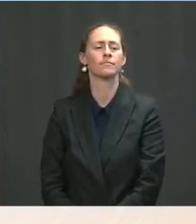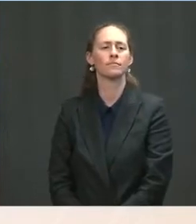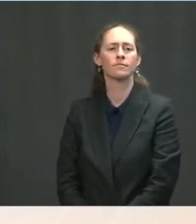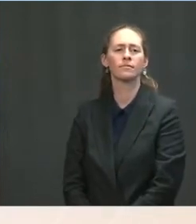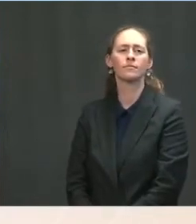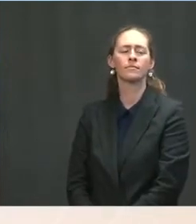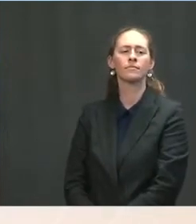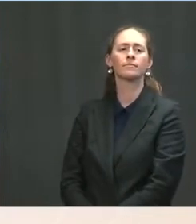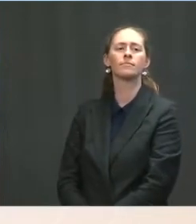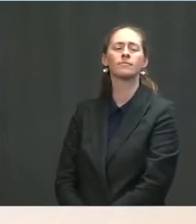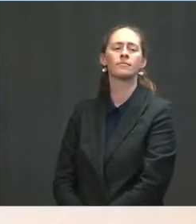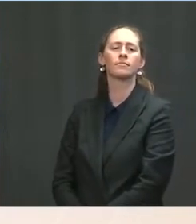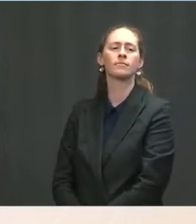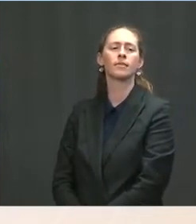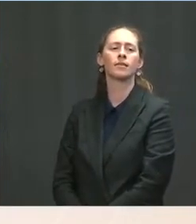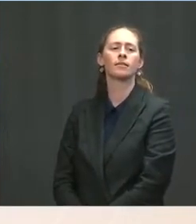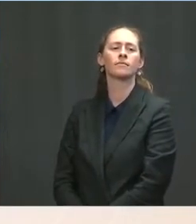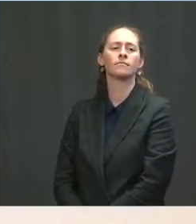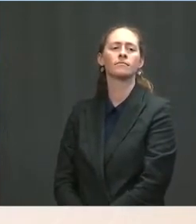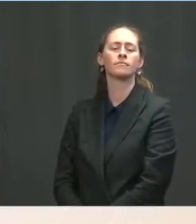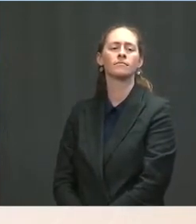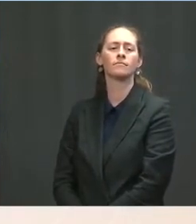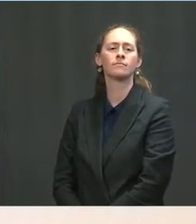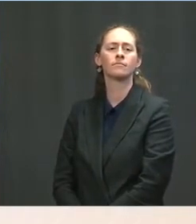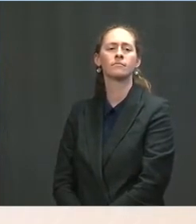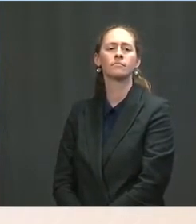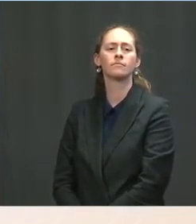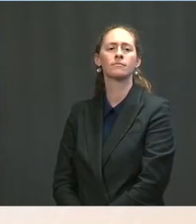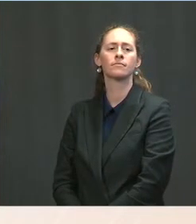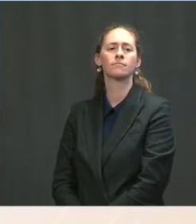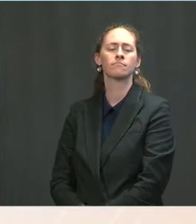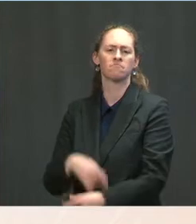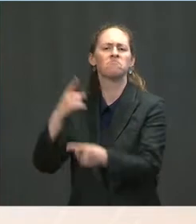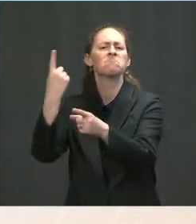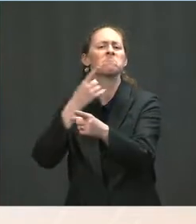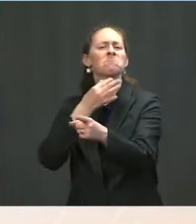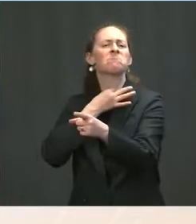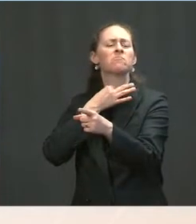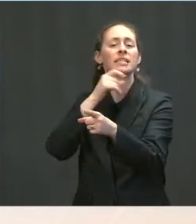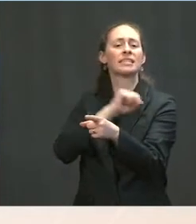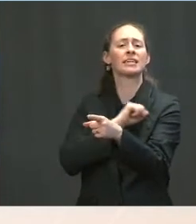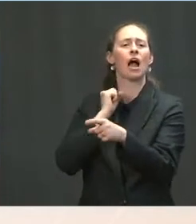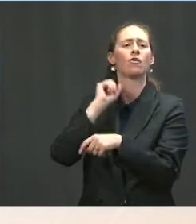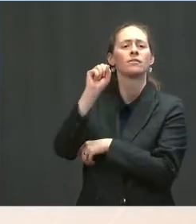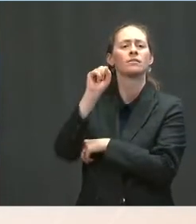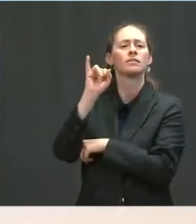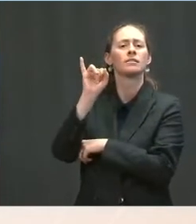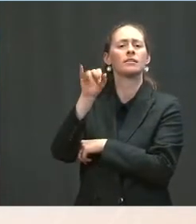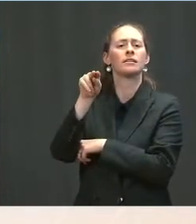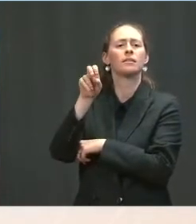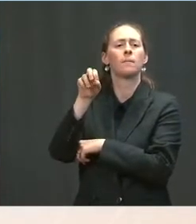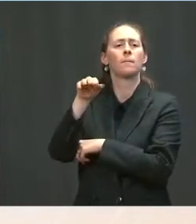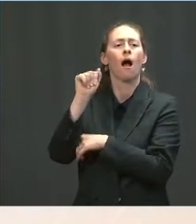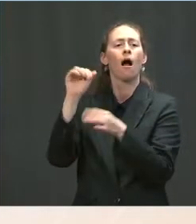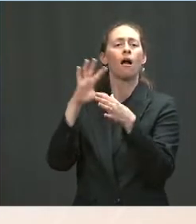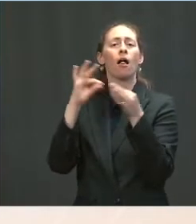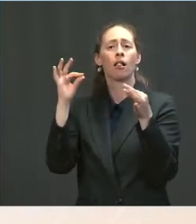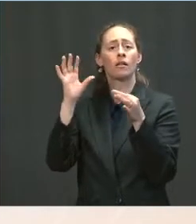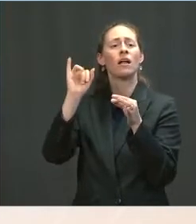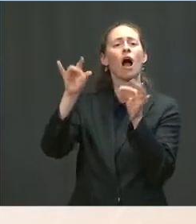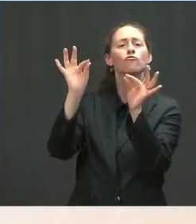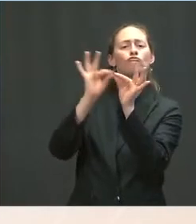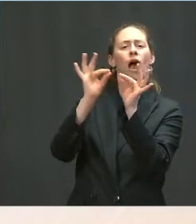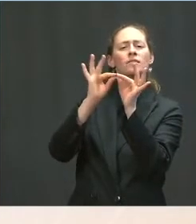Senator Sinema's comments, which you noted her reservations about the price tag. Do White House negotiators and the president